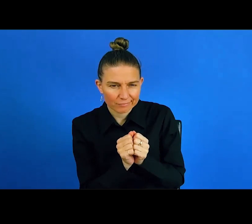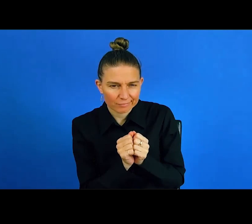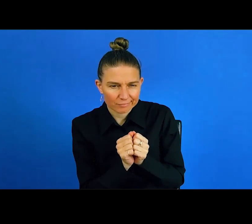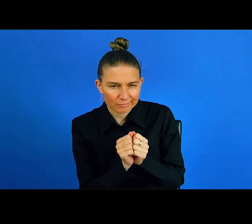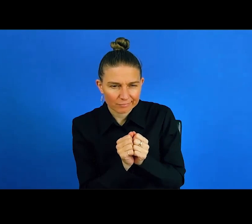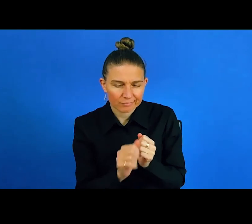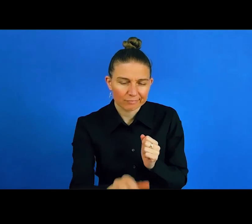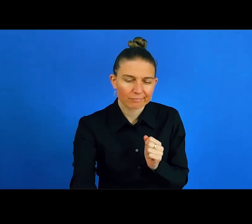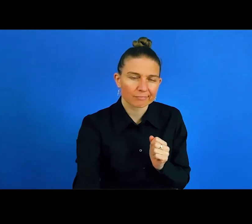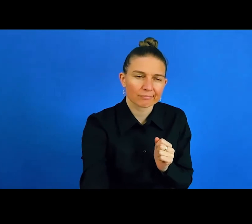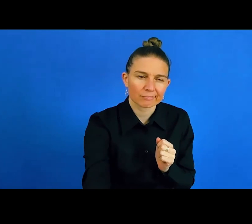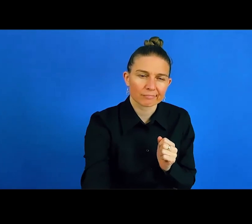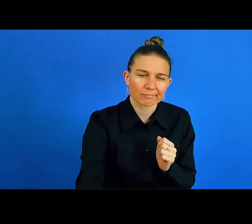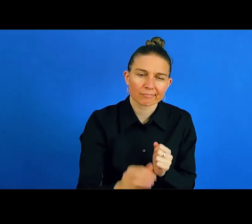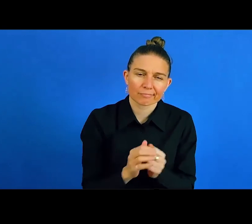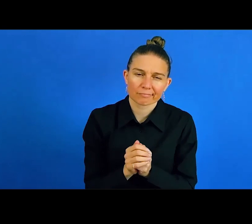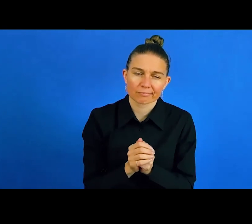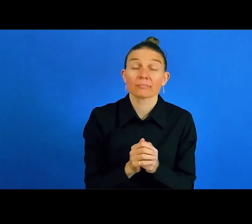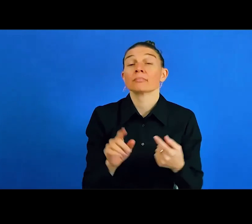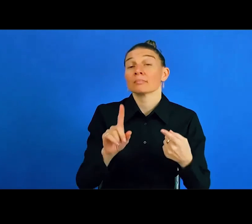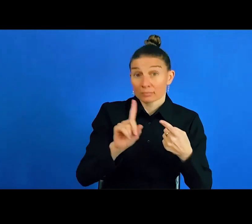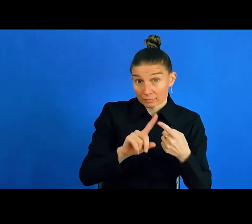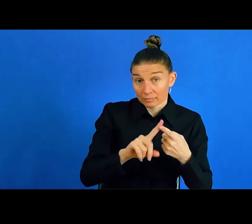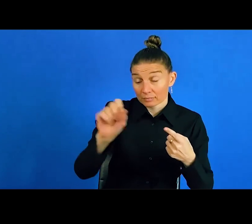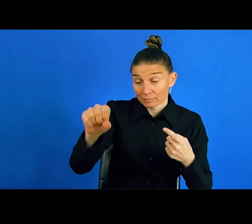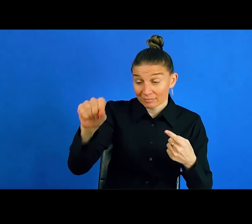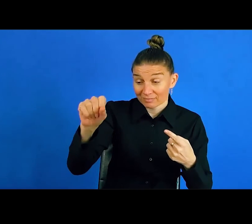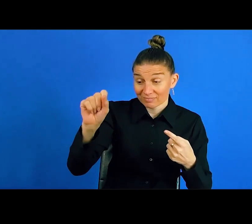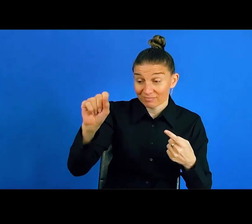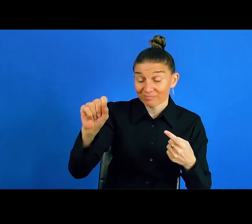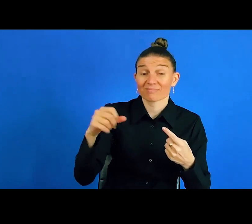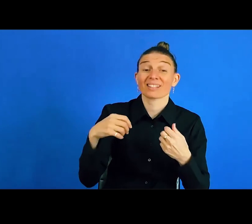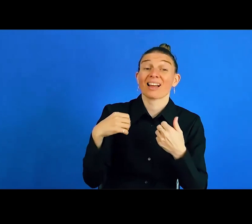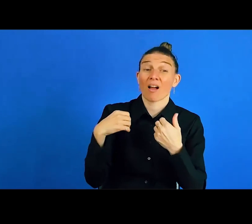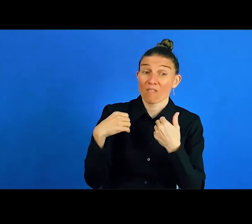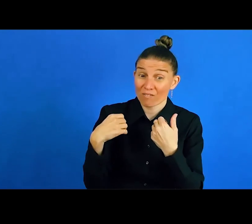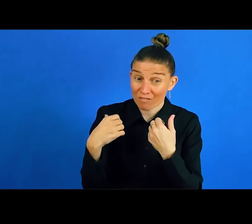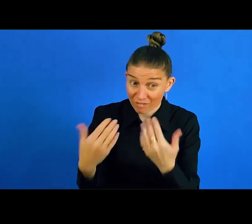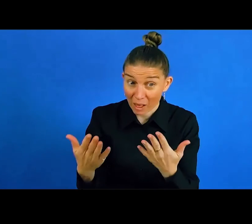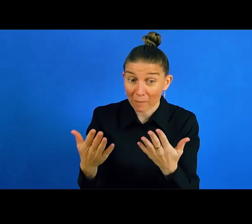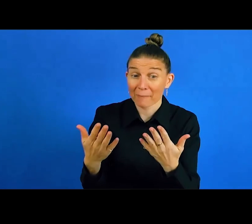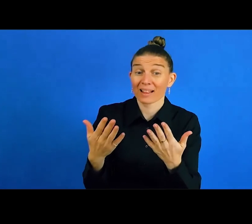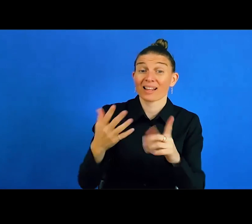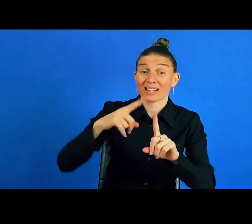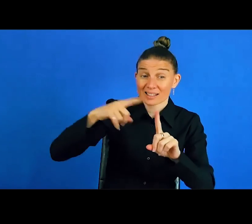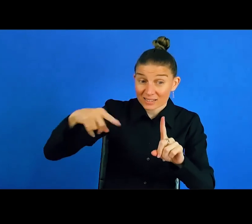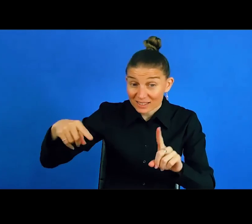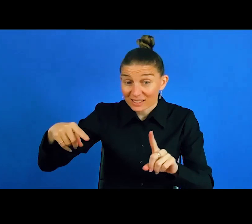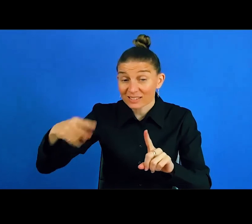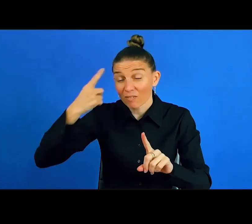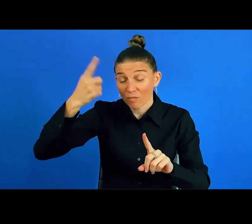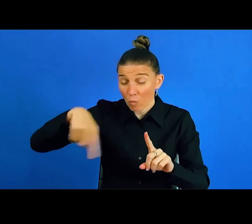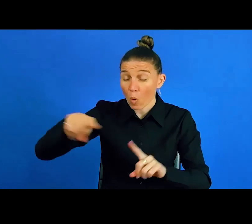is regarding the availability of statistics on labor market characteristics of persons with disabilities is improving.